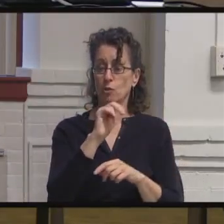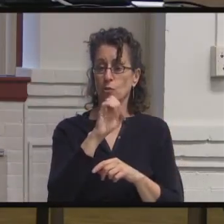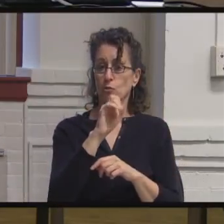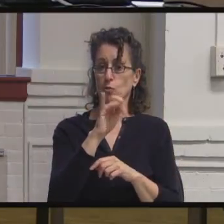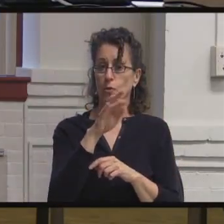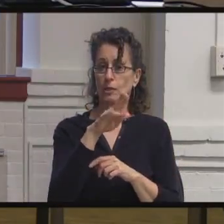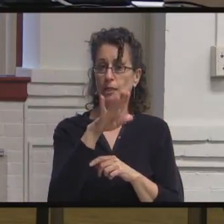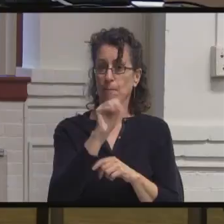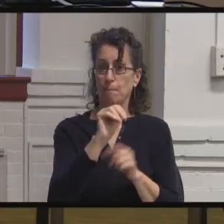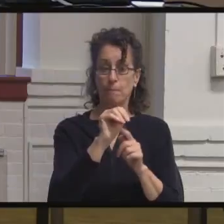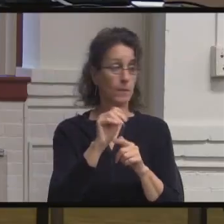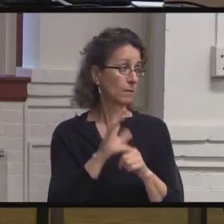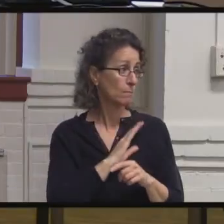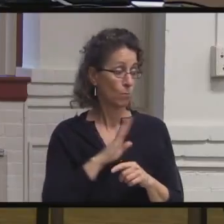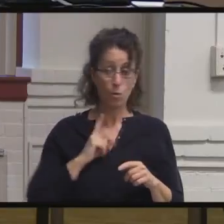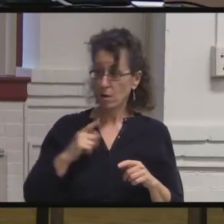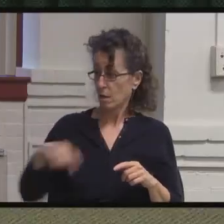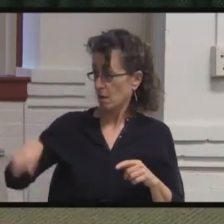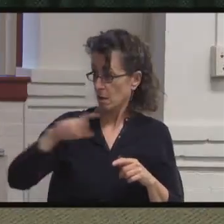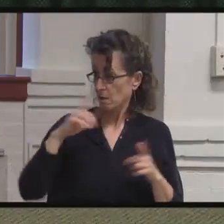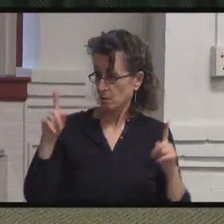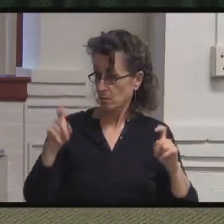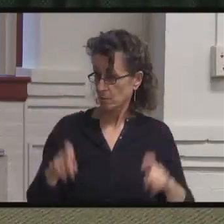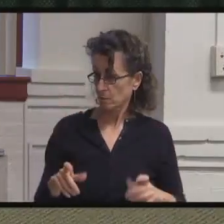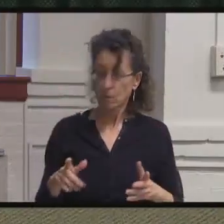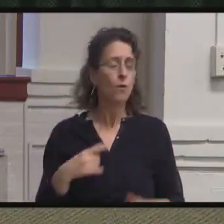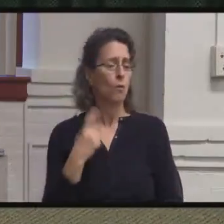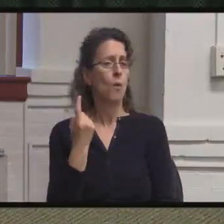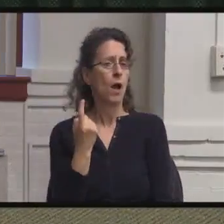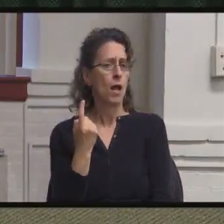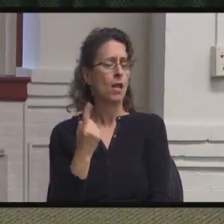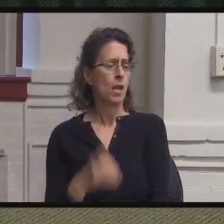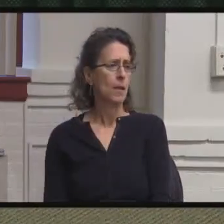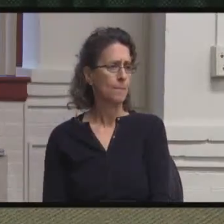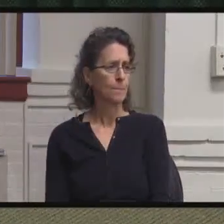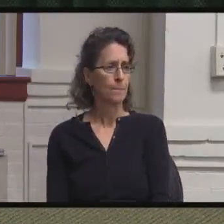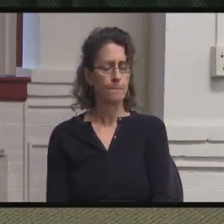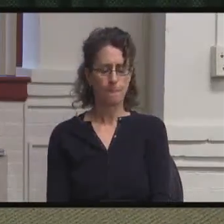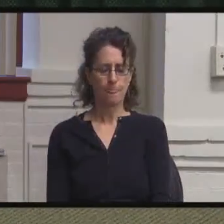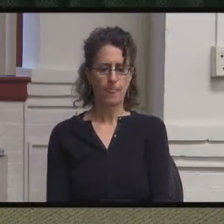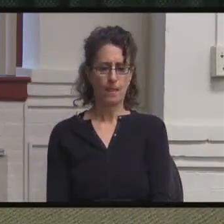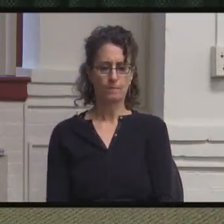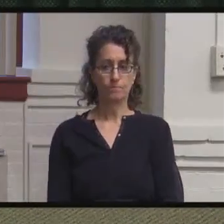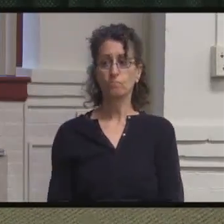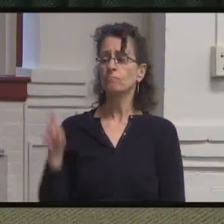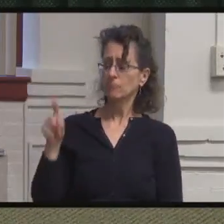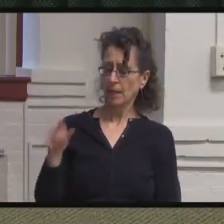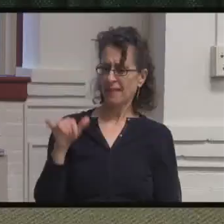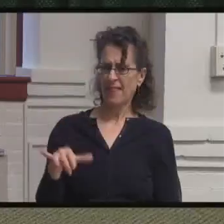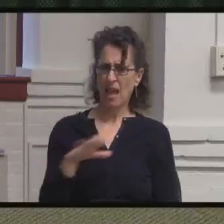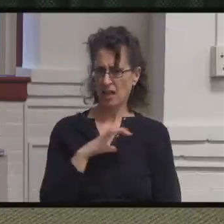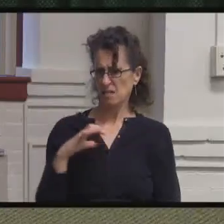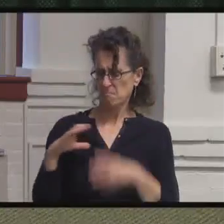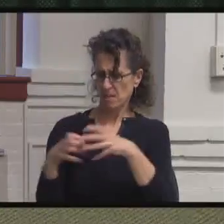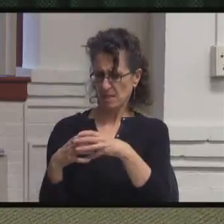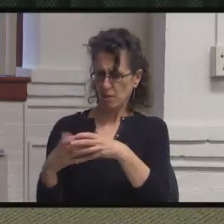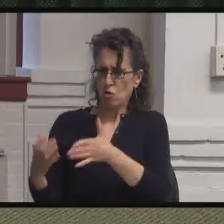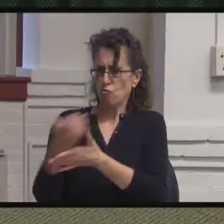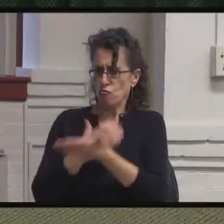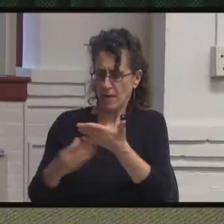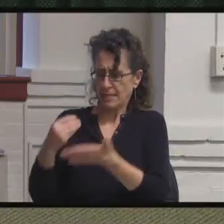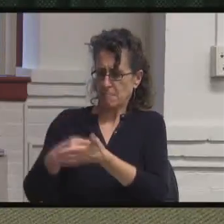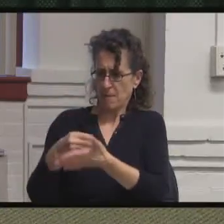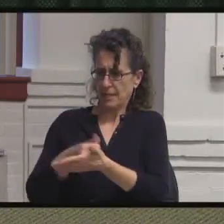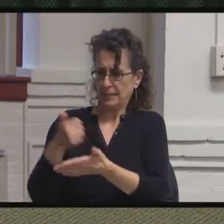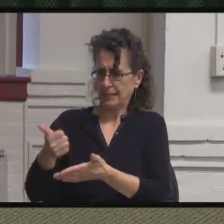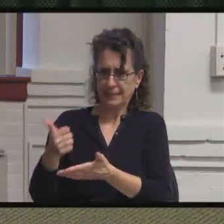Anybody on the board have any questions? Well, the only question I have is, if that's money that they've raised in donations, does